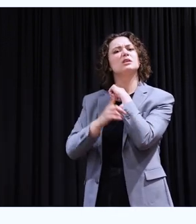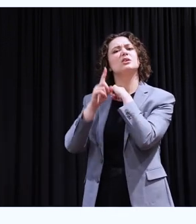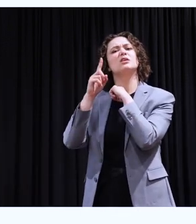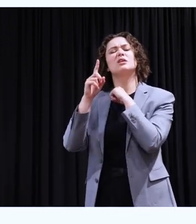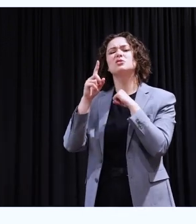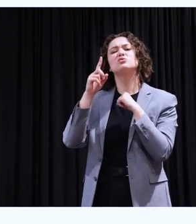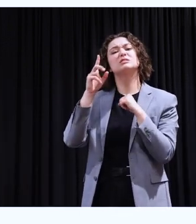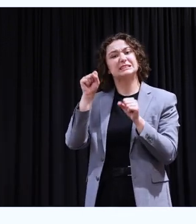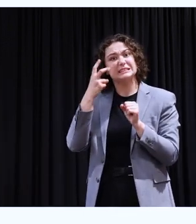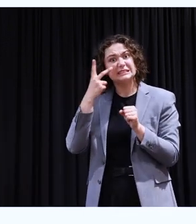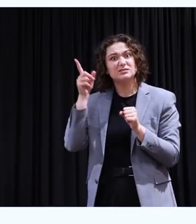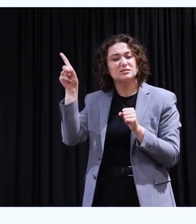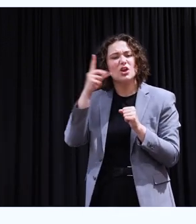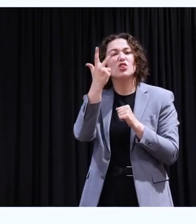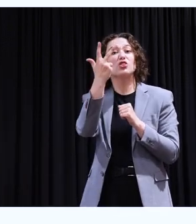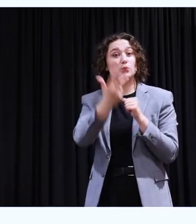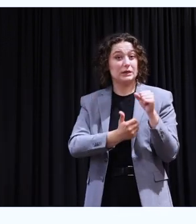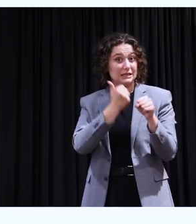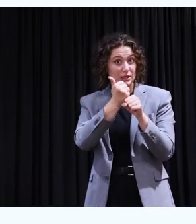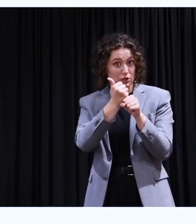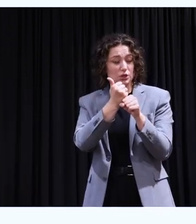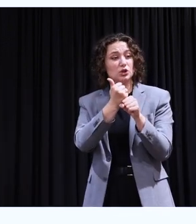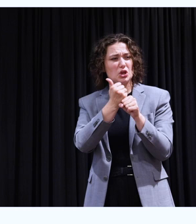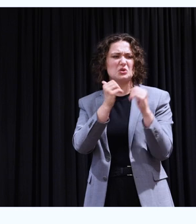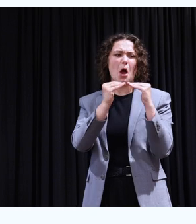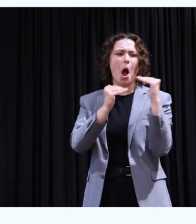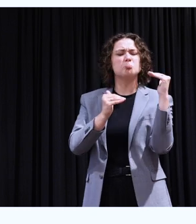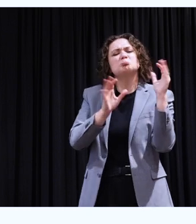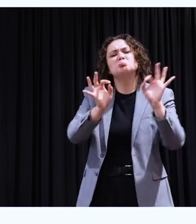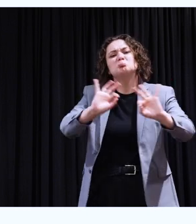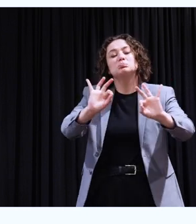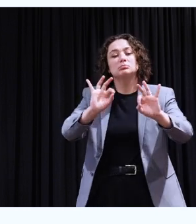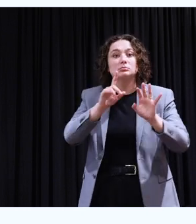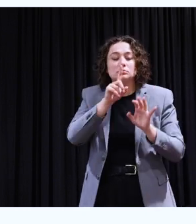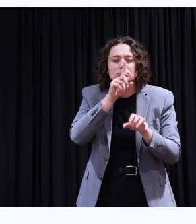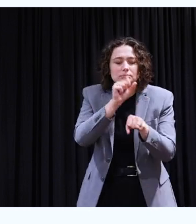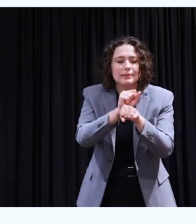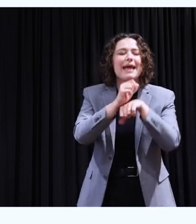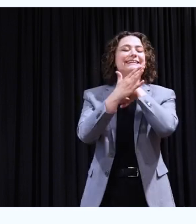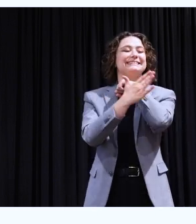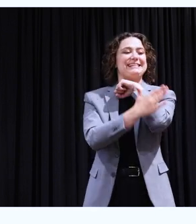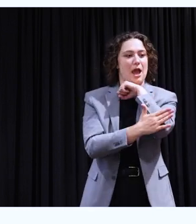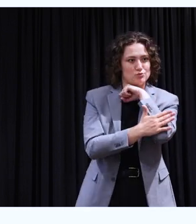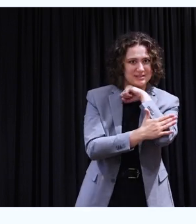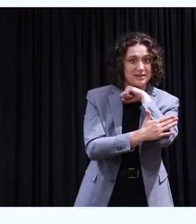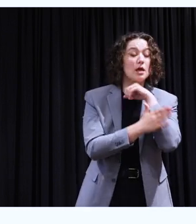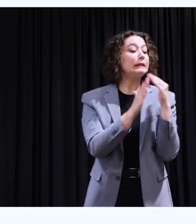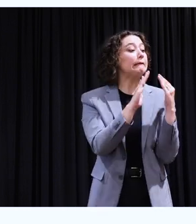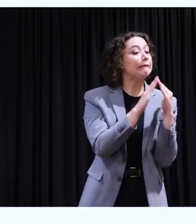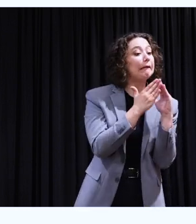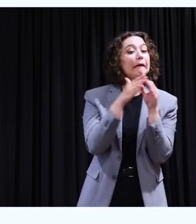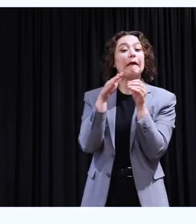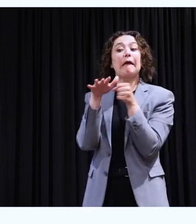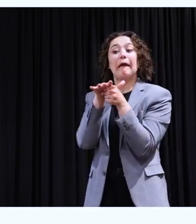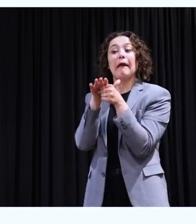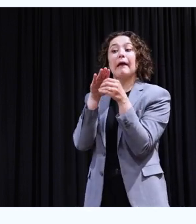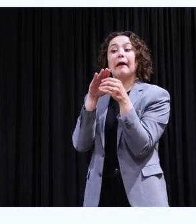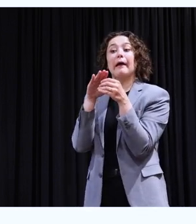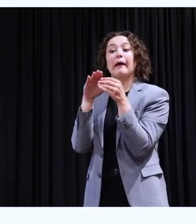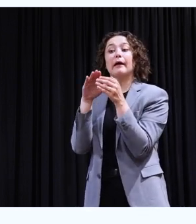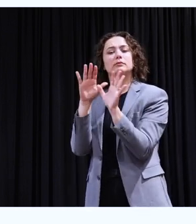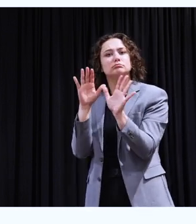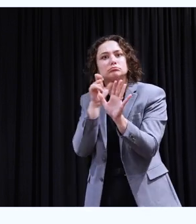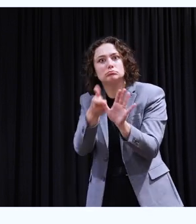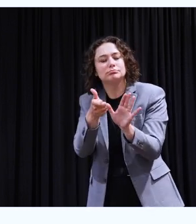really significant, but we're looking at county. We're not looking at city, we're not looking at community. And even with that, 3 years is 3